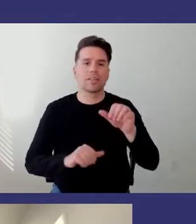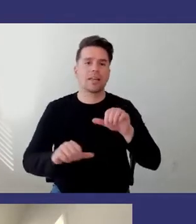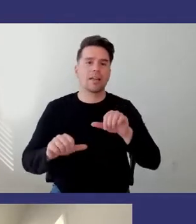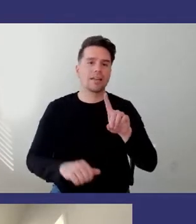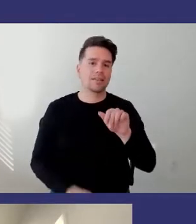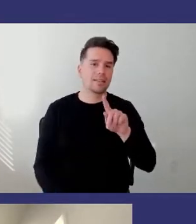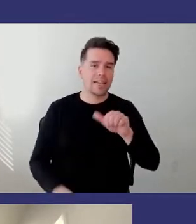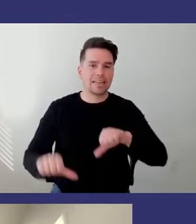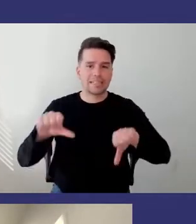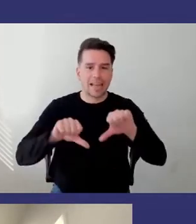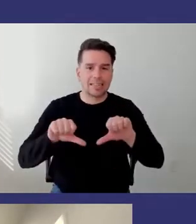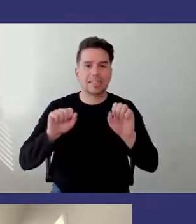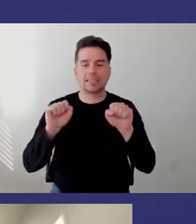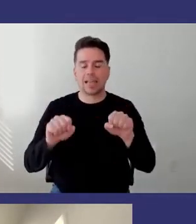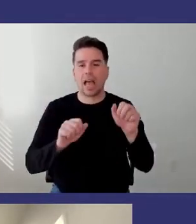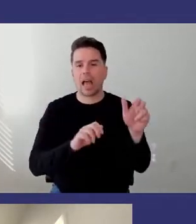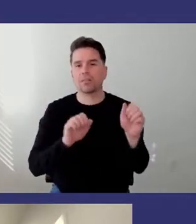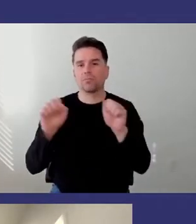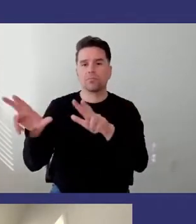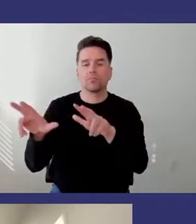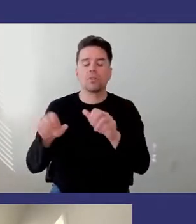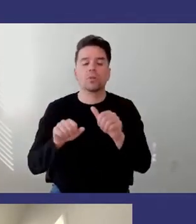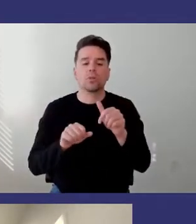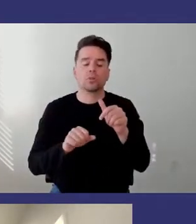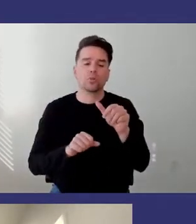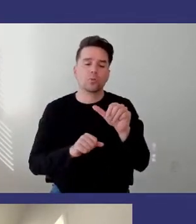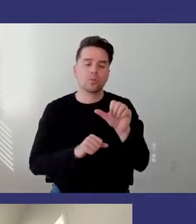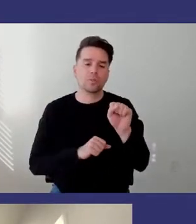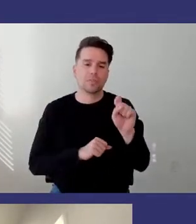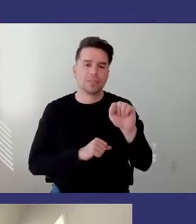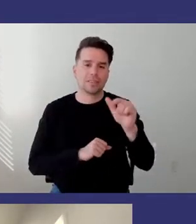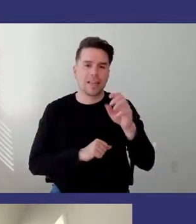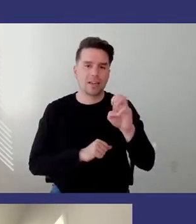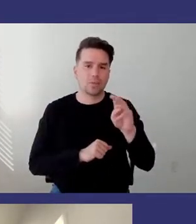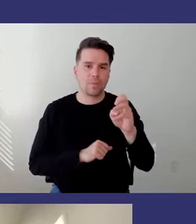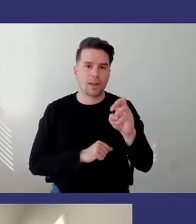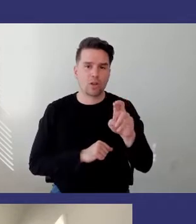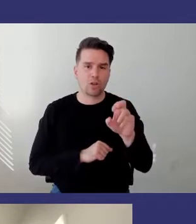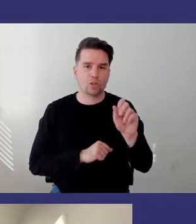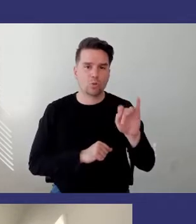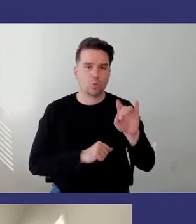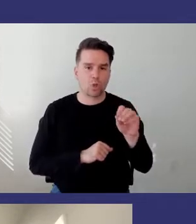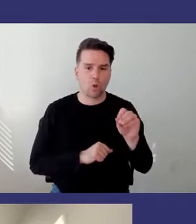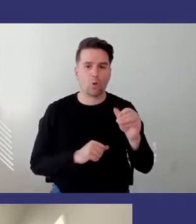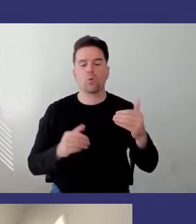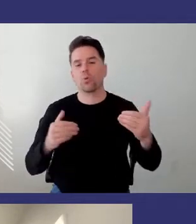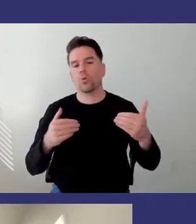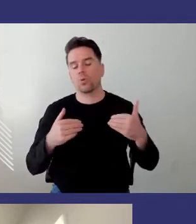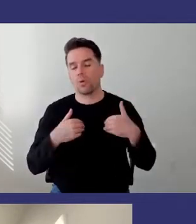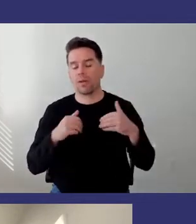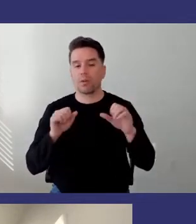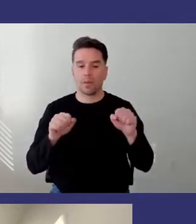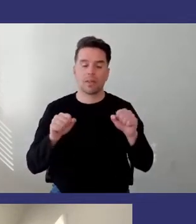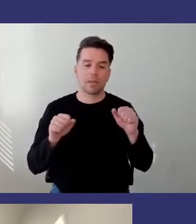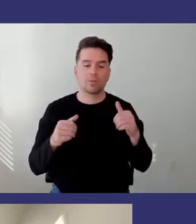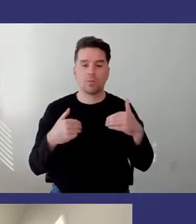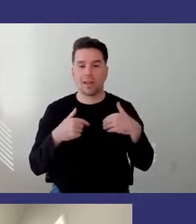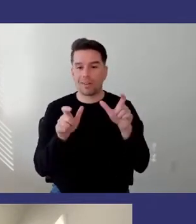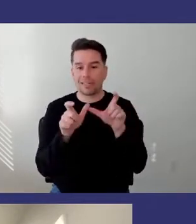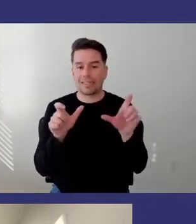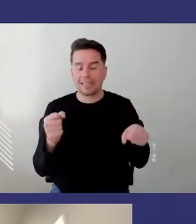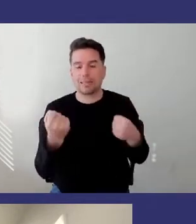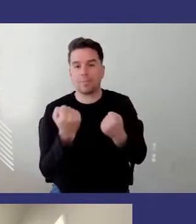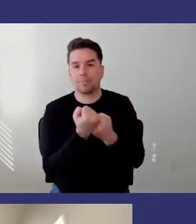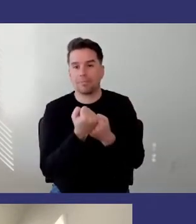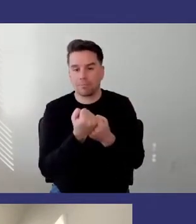SageMaker Studio, and you have the flexibility of having a dynamic compute instance behind the scenes. So you can seamlessly switch